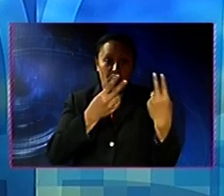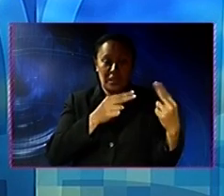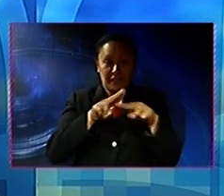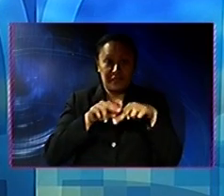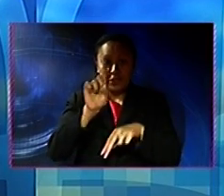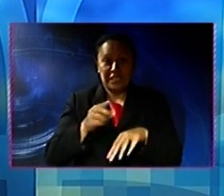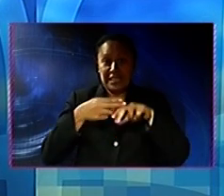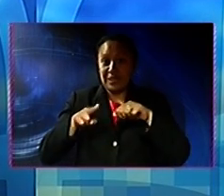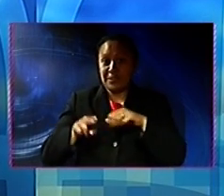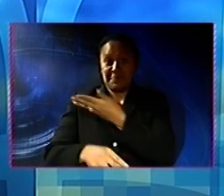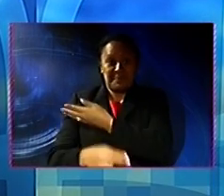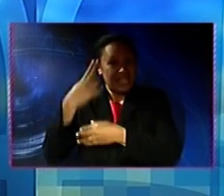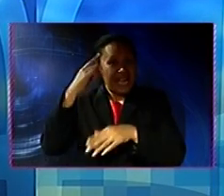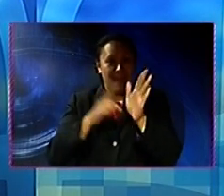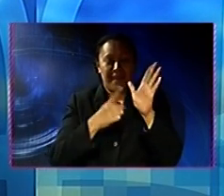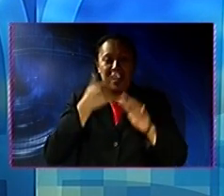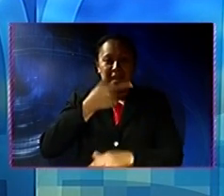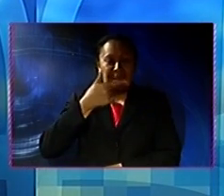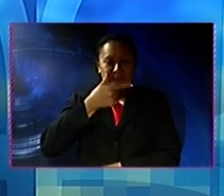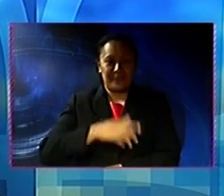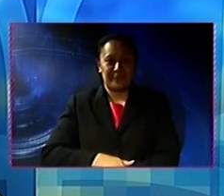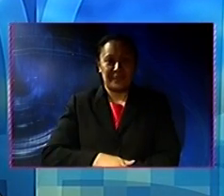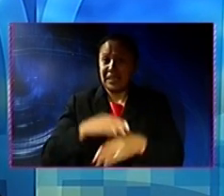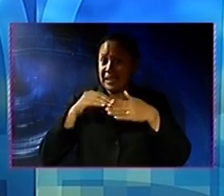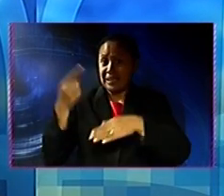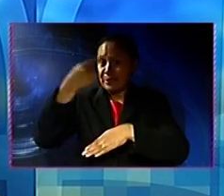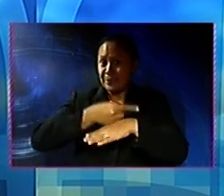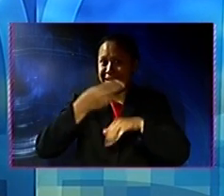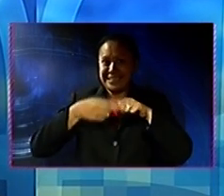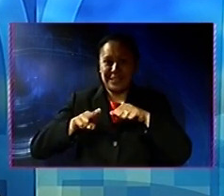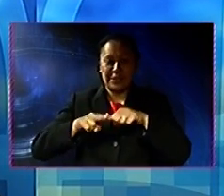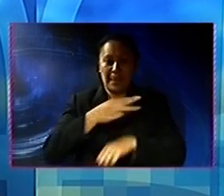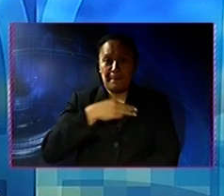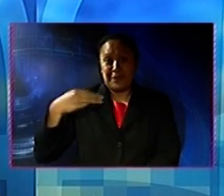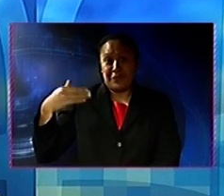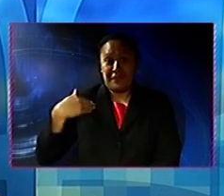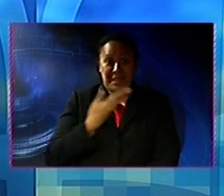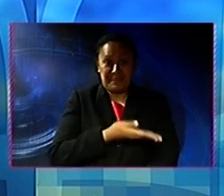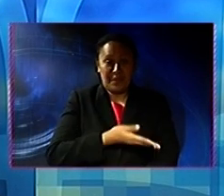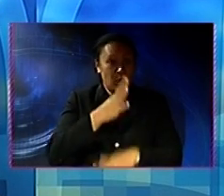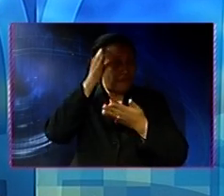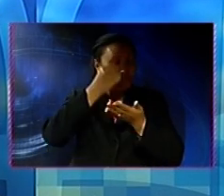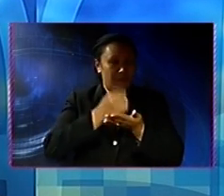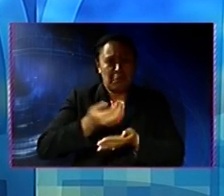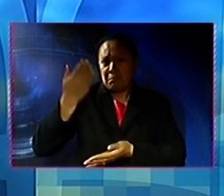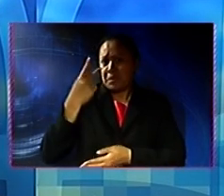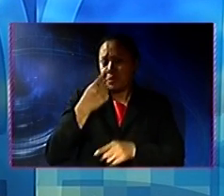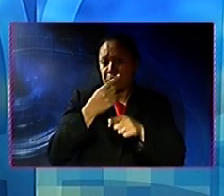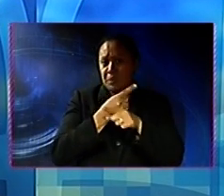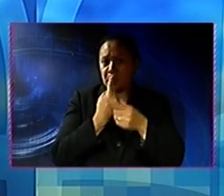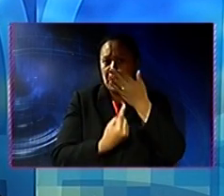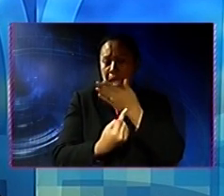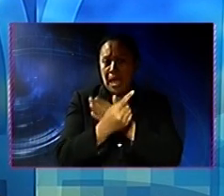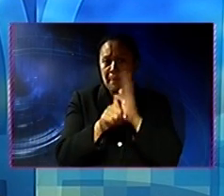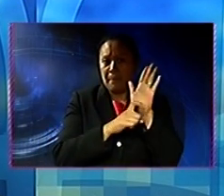Good evening. You're watching Fiji Today News. I'm Lavinia Ndiva. Leading tonight's bulletin, the Ministry of Health has today confirmed that for the past 2